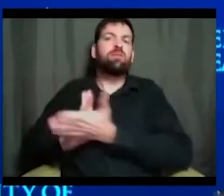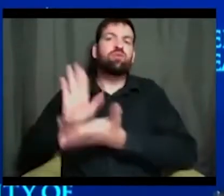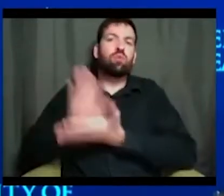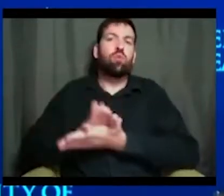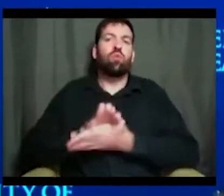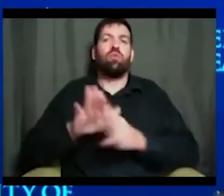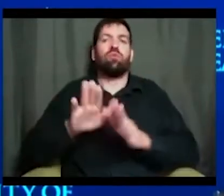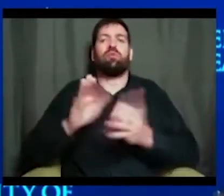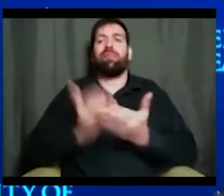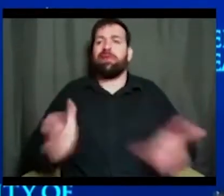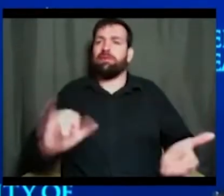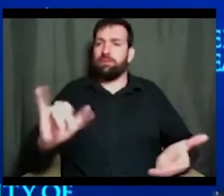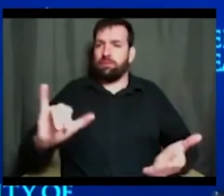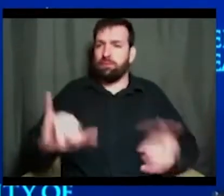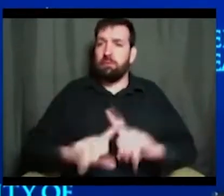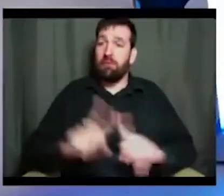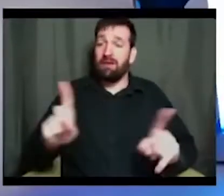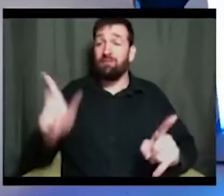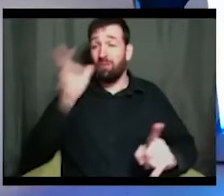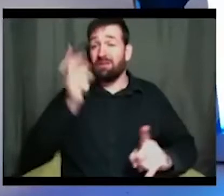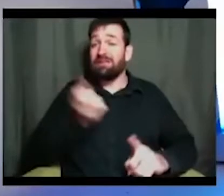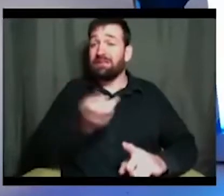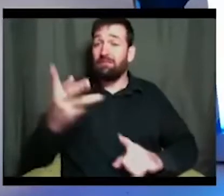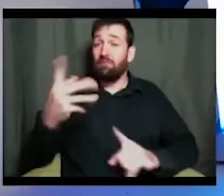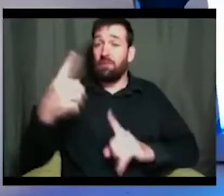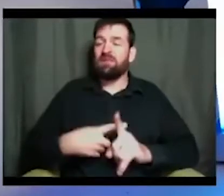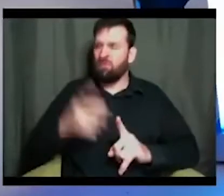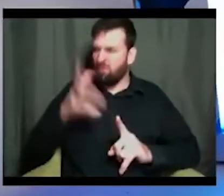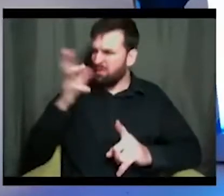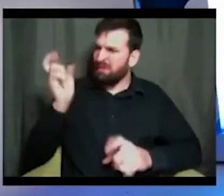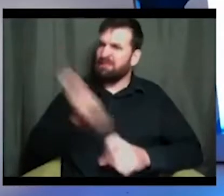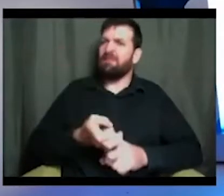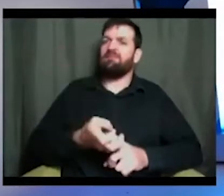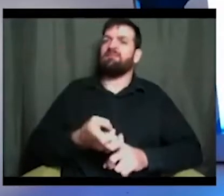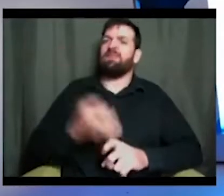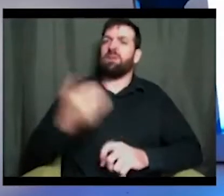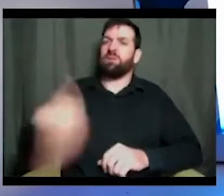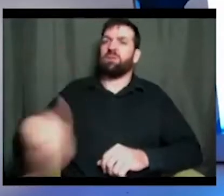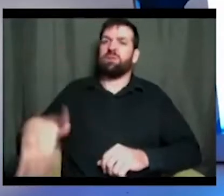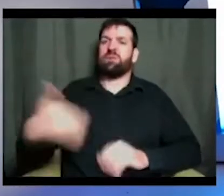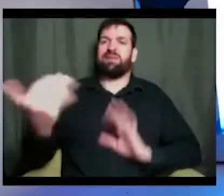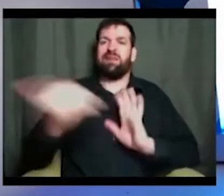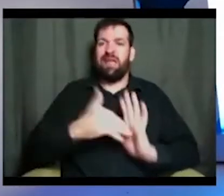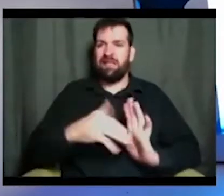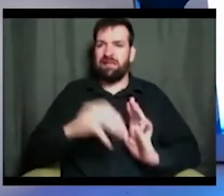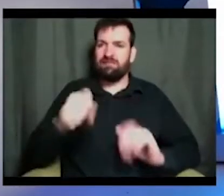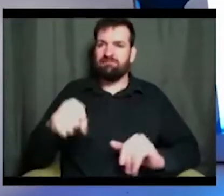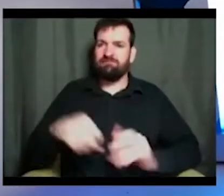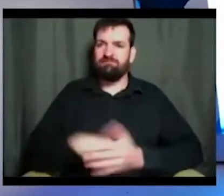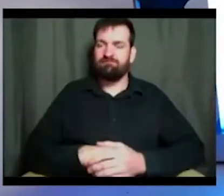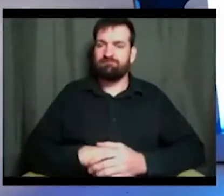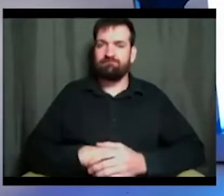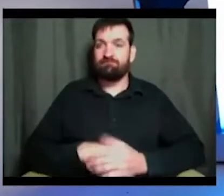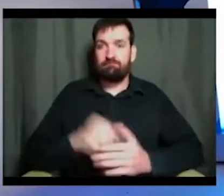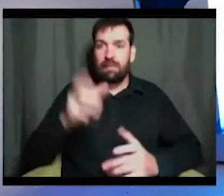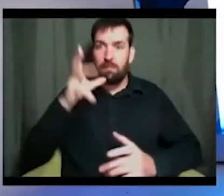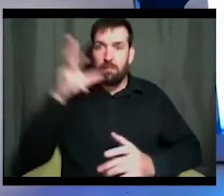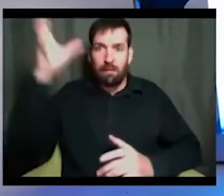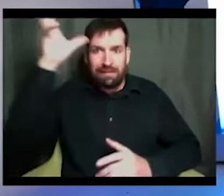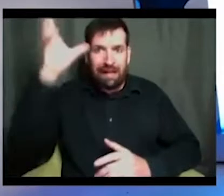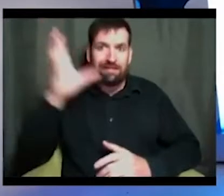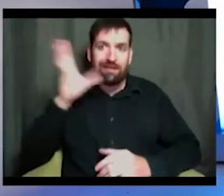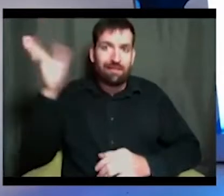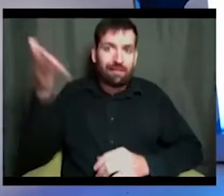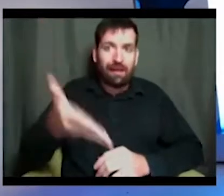going to take months. Yeah, that's going to be tough. And in schools, again, I can't imagine mom and dad not being there and what that's going to